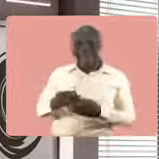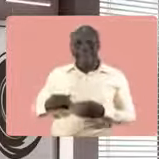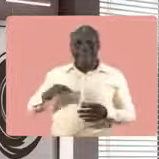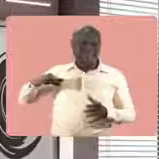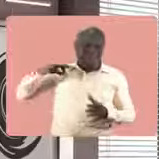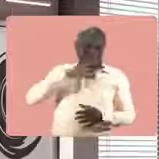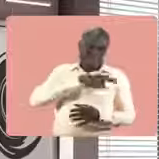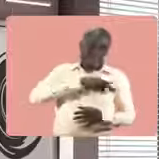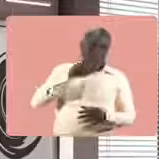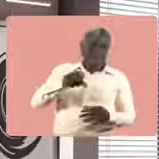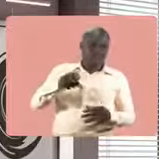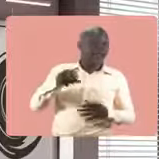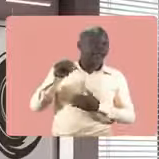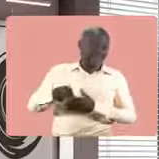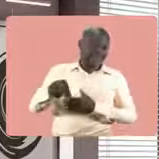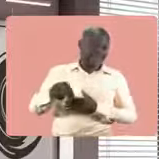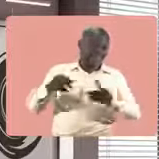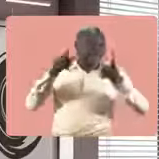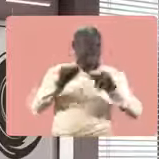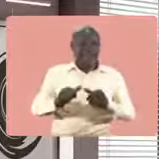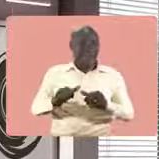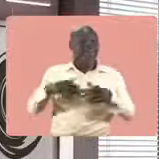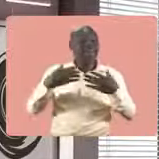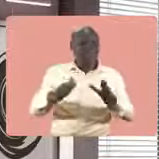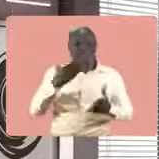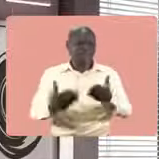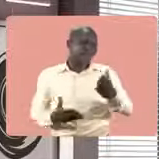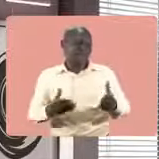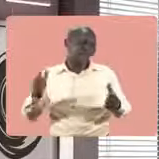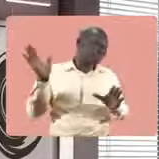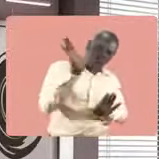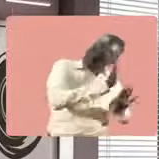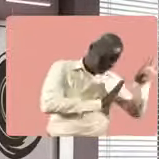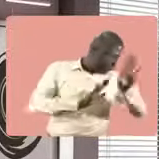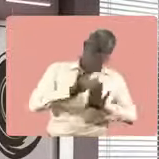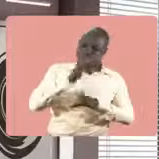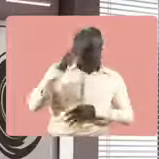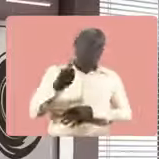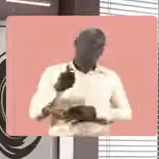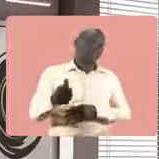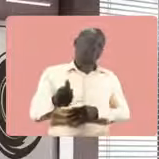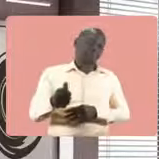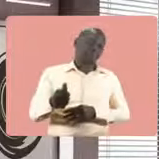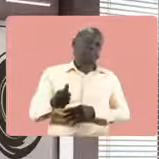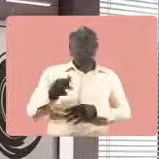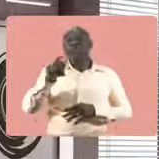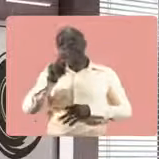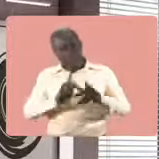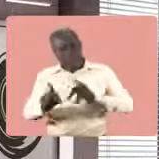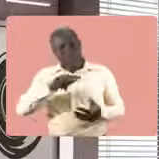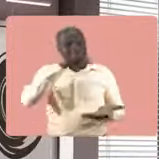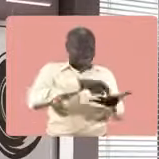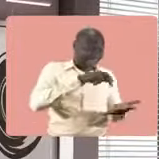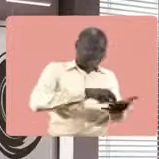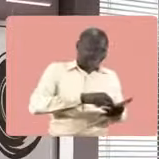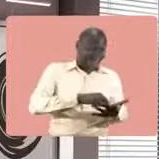wonko awo ho a wo susu se e twa se wo kopira e de ma party bie omo agina se ento aba emfama